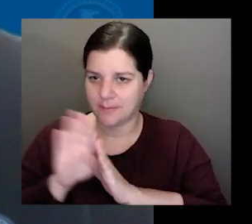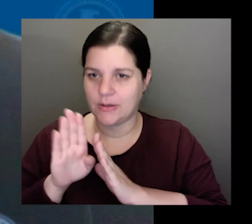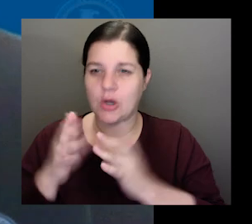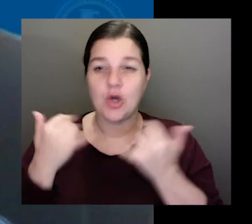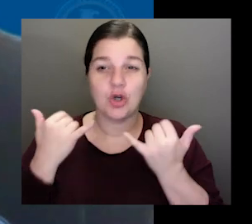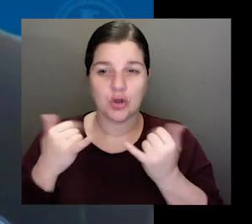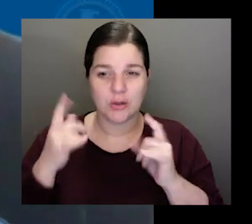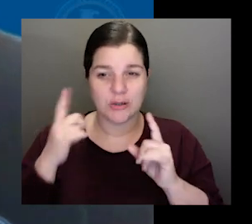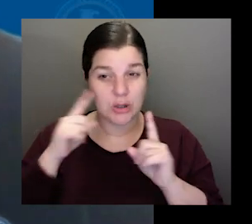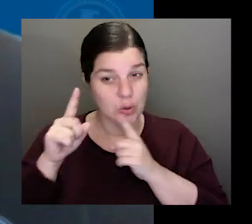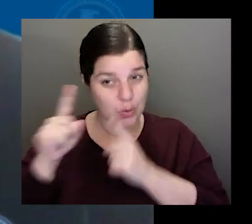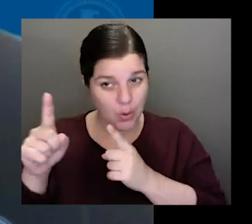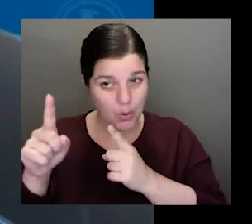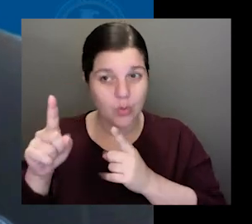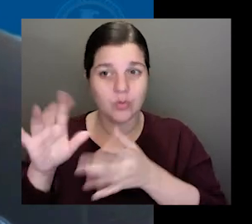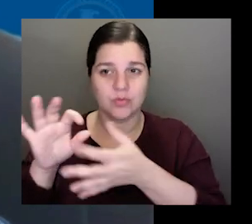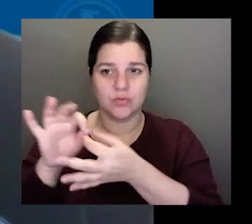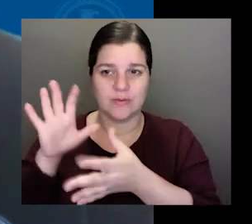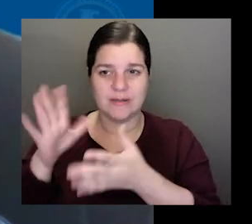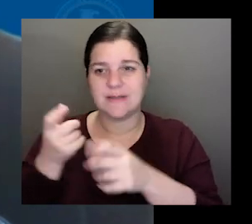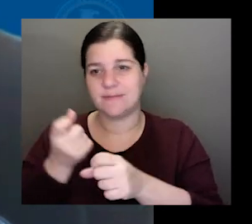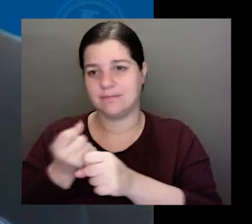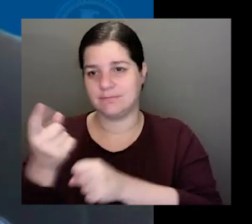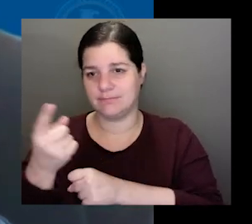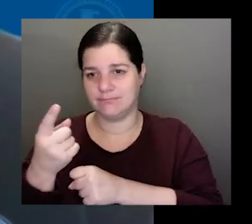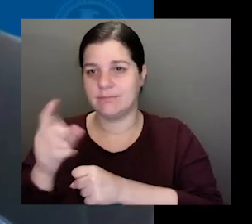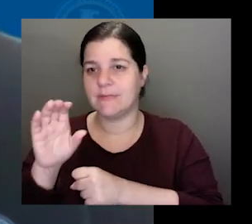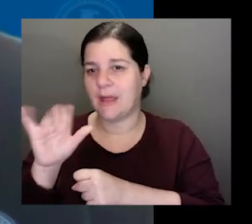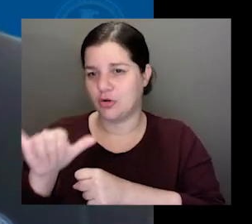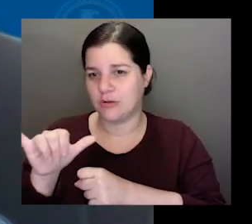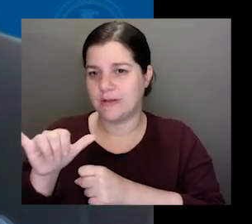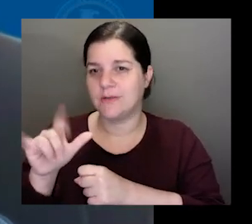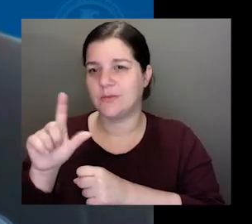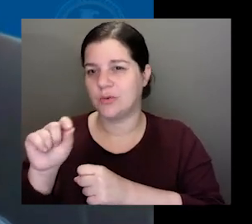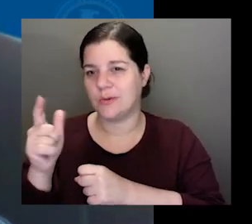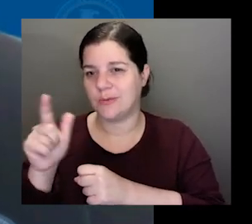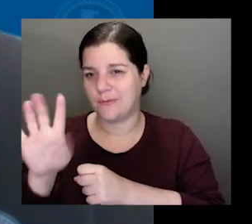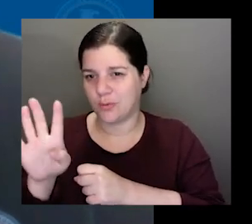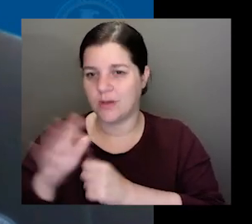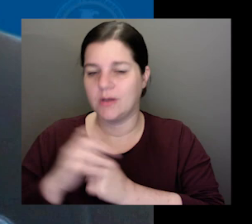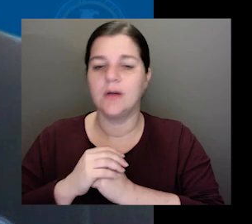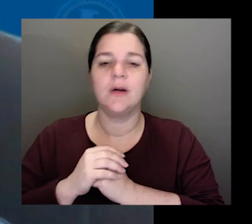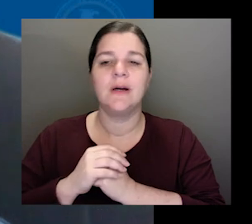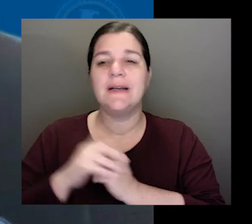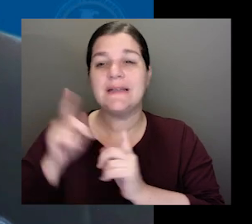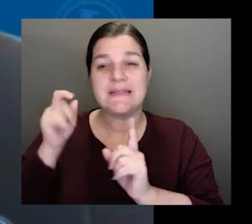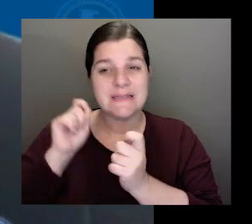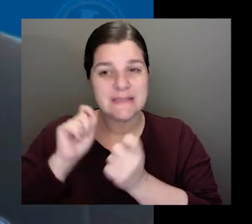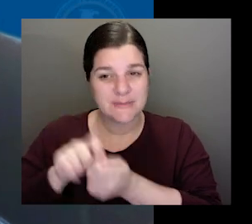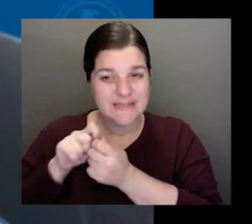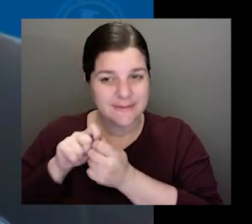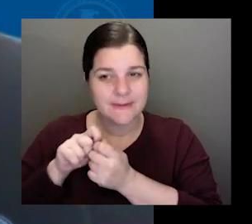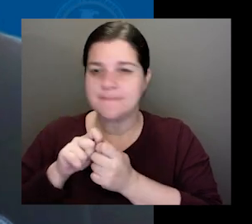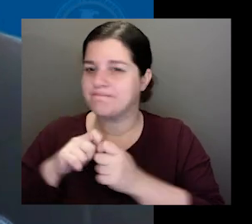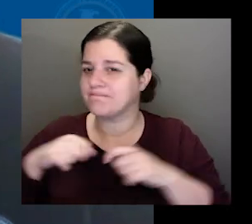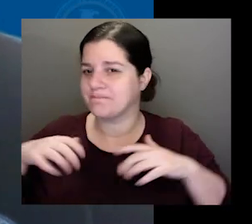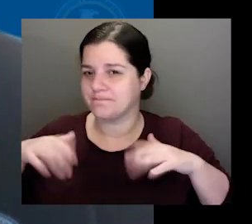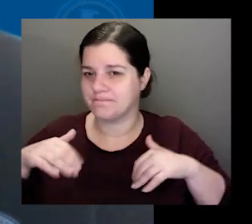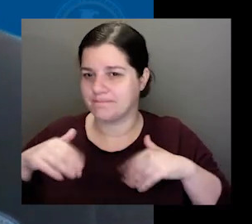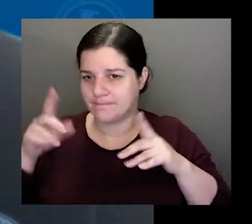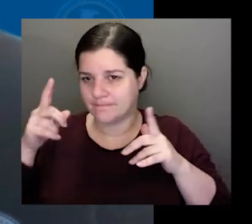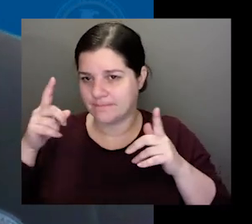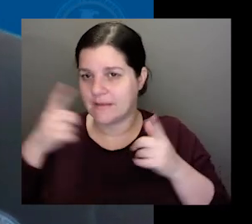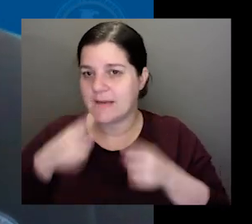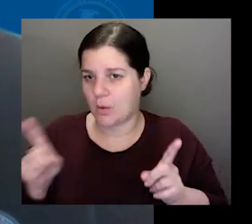targeting to release it in the new calendar year for 2024. Everything, the specific date and time is yet to be